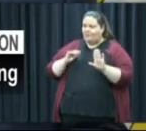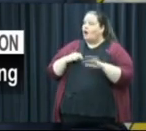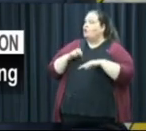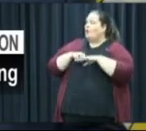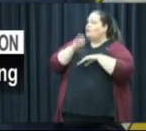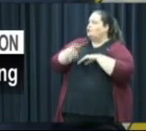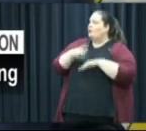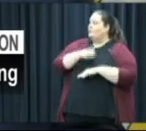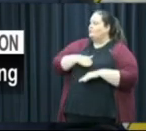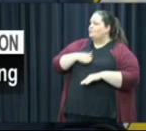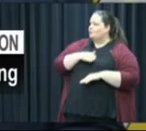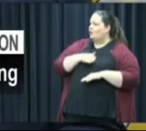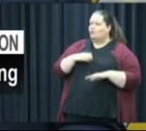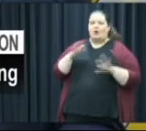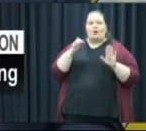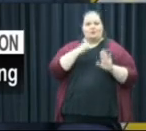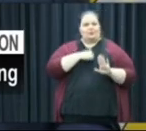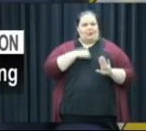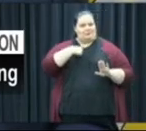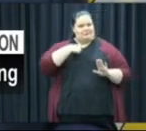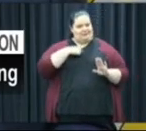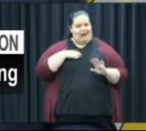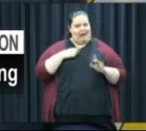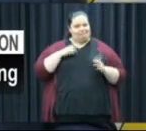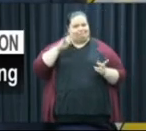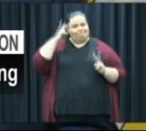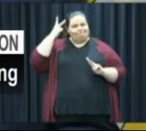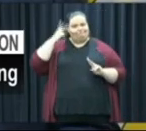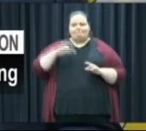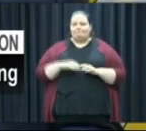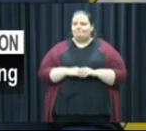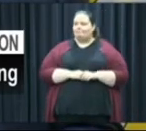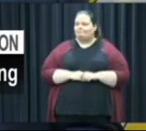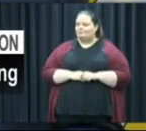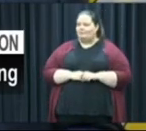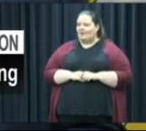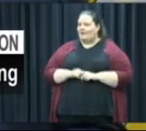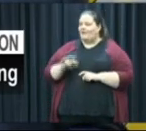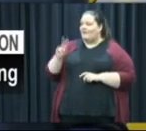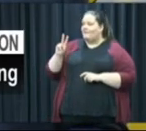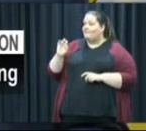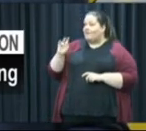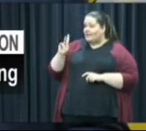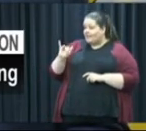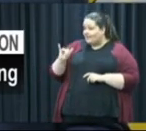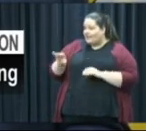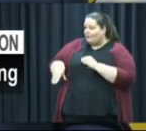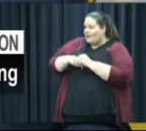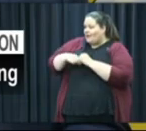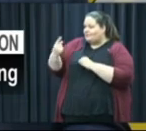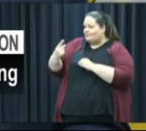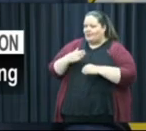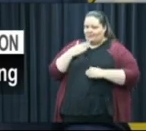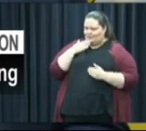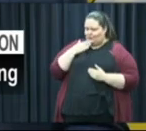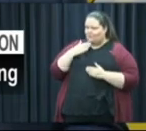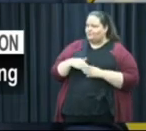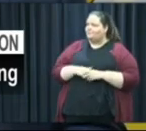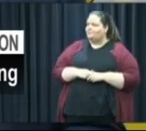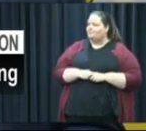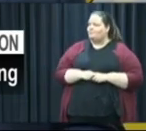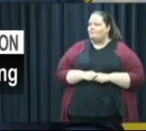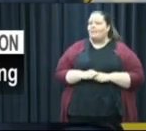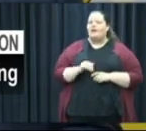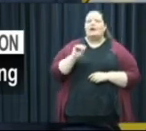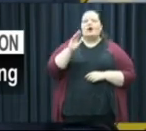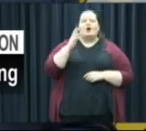bit here. Yeah, The no, Premier that was wants to me. No, it was me. Vicky, the Premier has something to add. Thank you. Vicki,